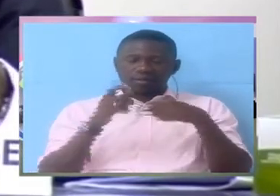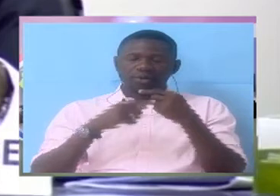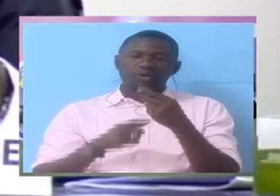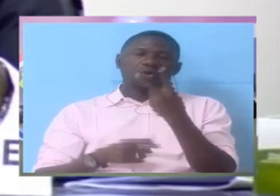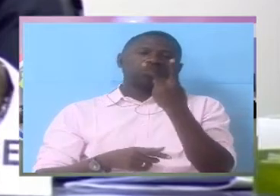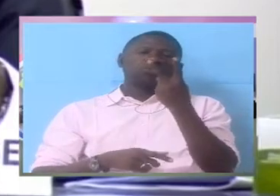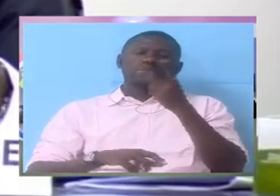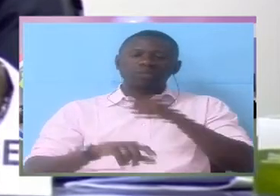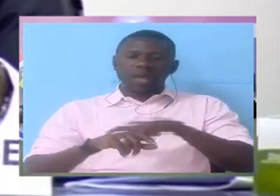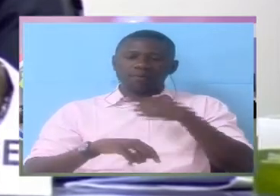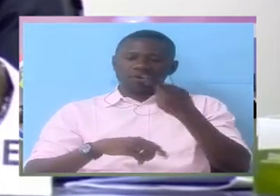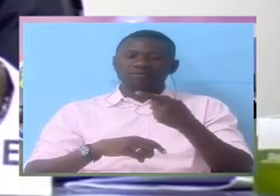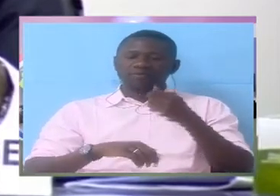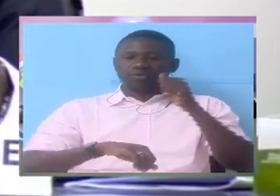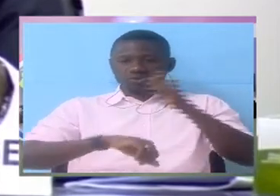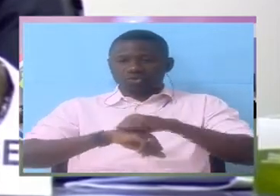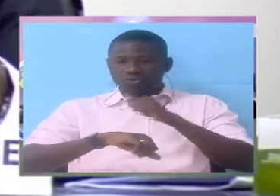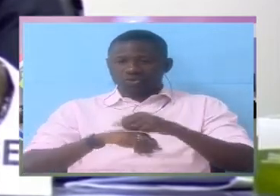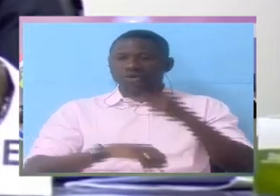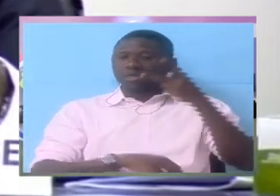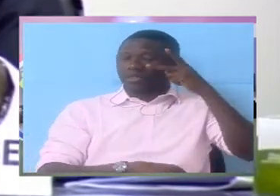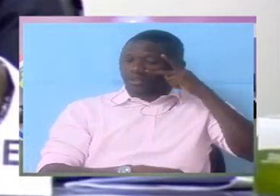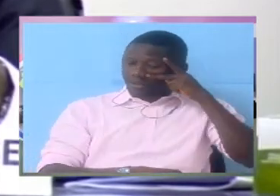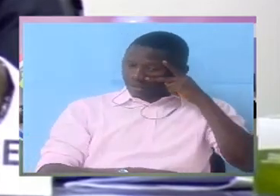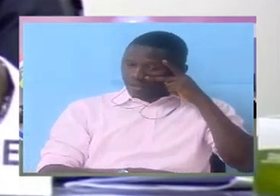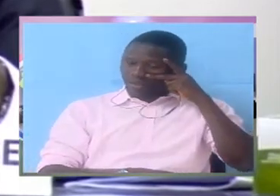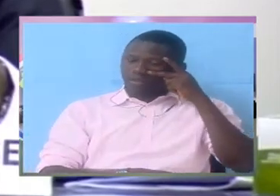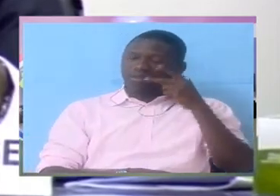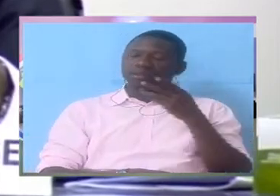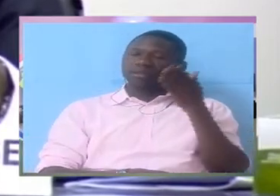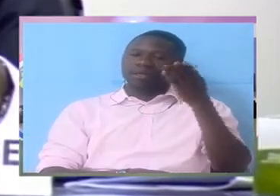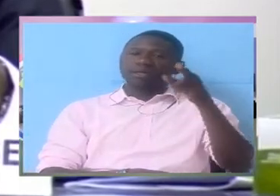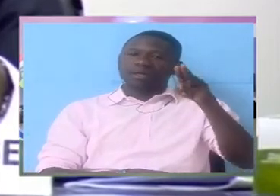e misal fulol me fo yaron ko ayol ma bi ayol le je tajire ya.